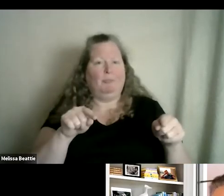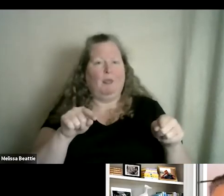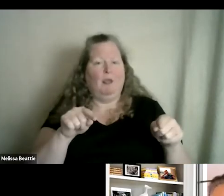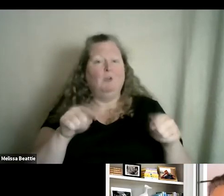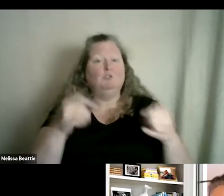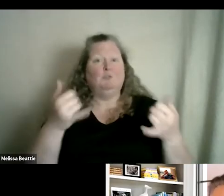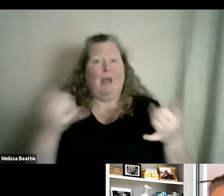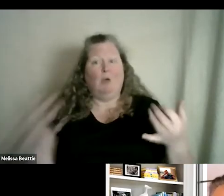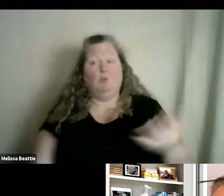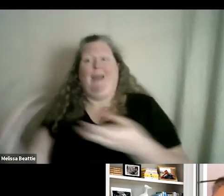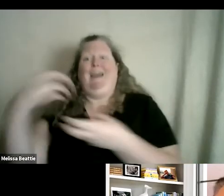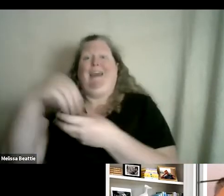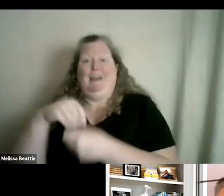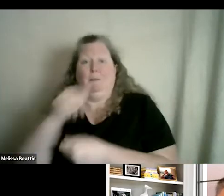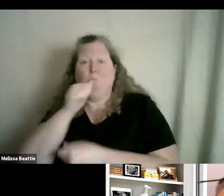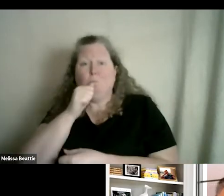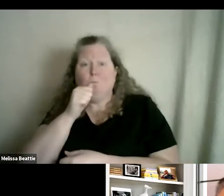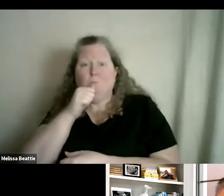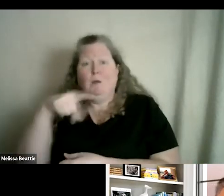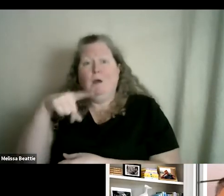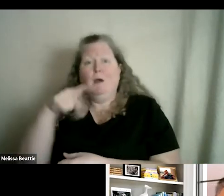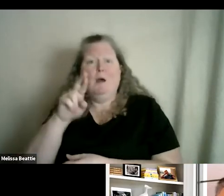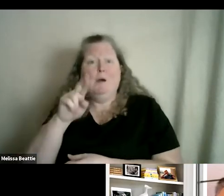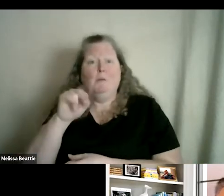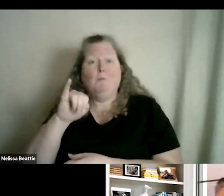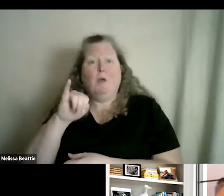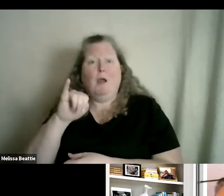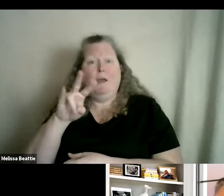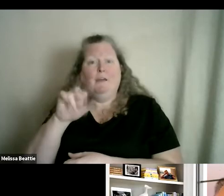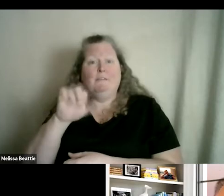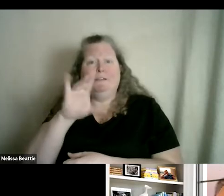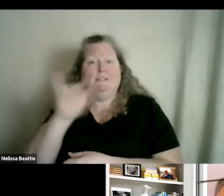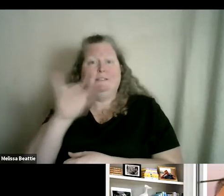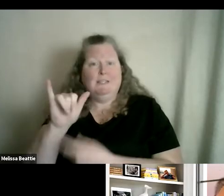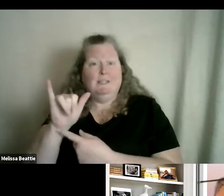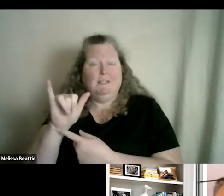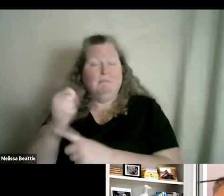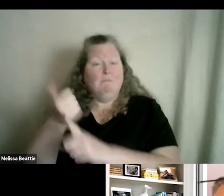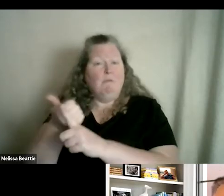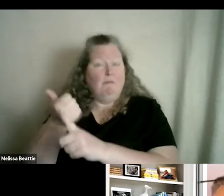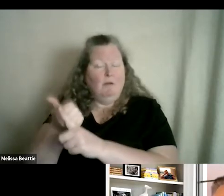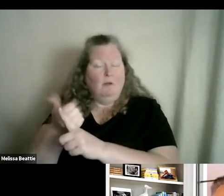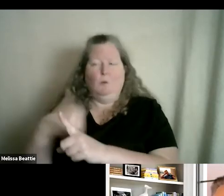now privacy, which is really a